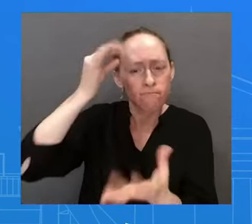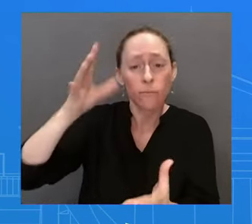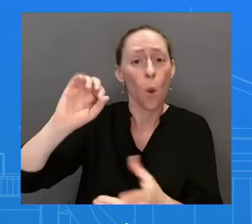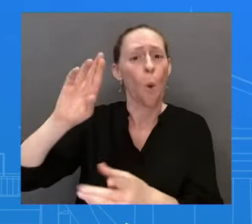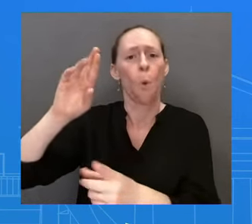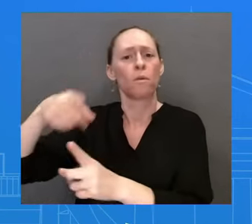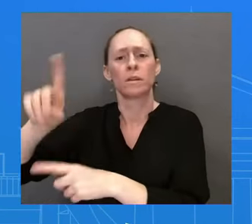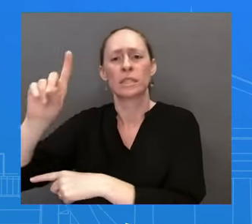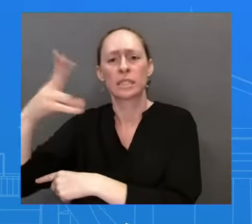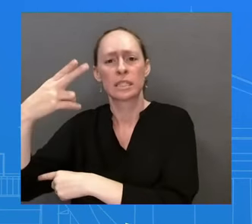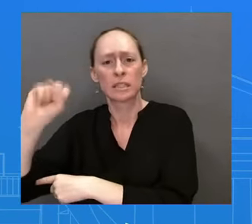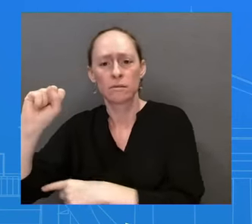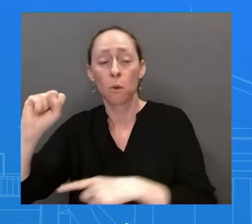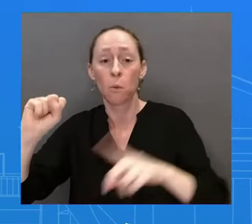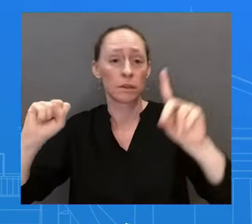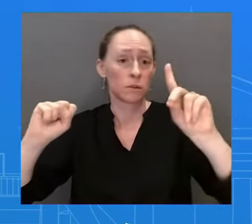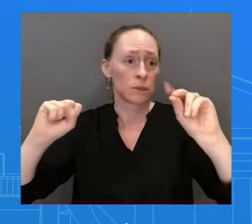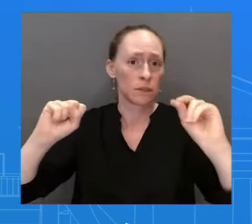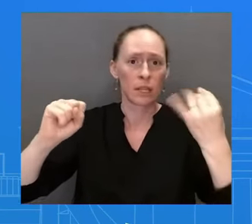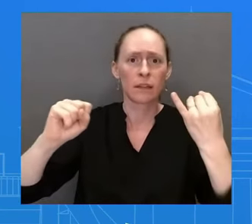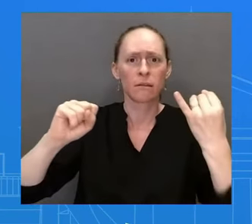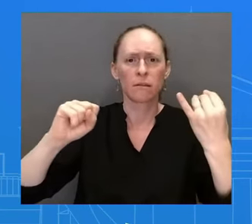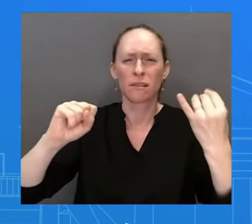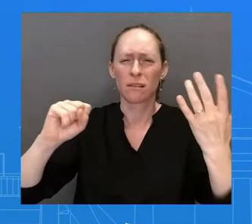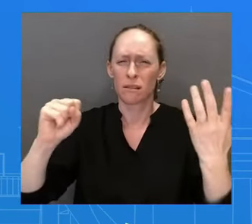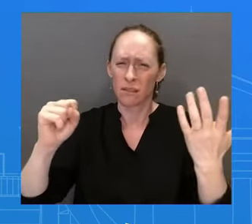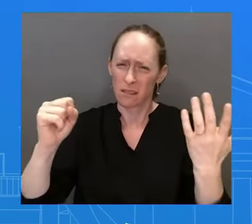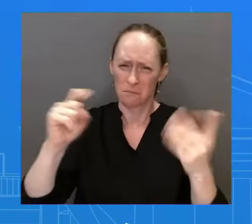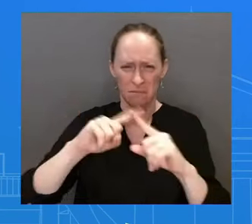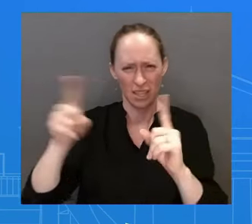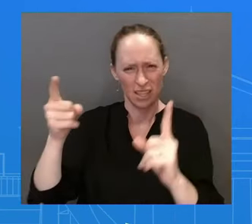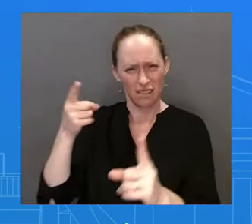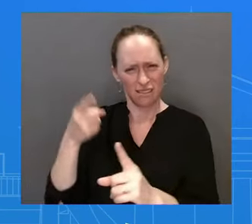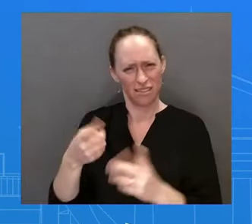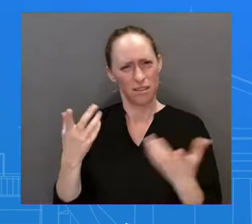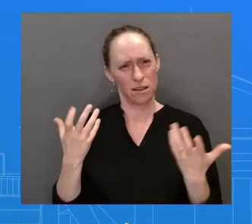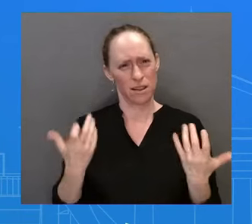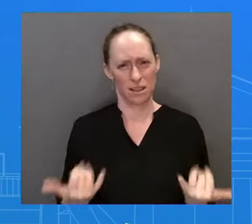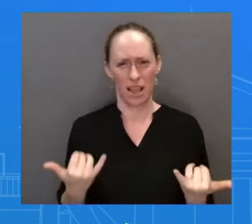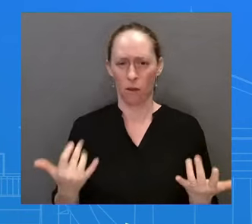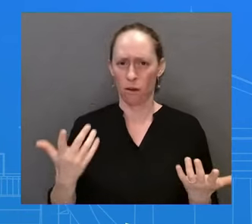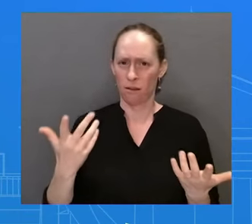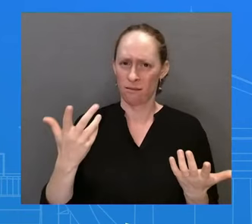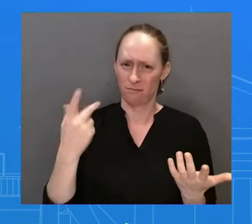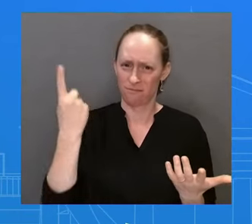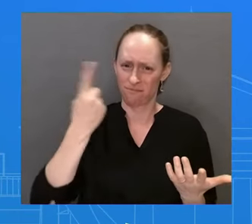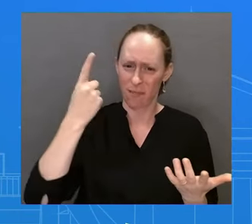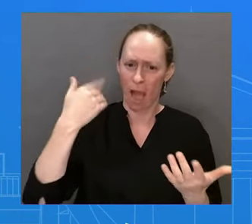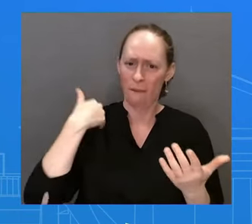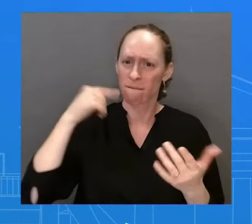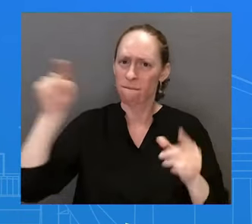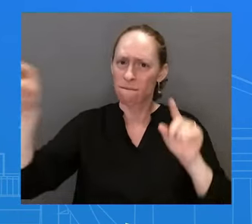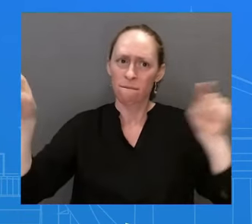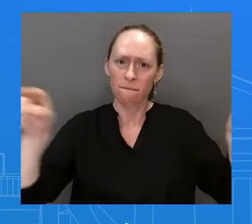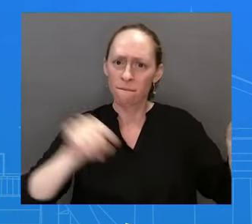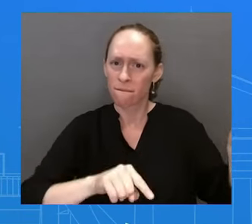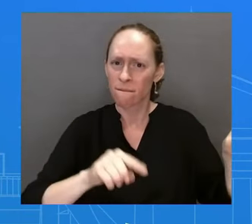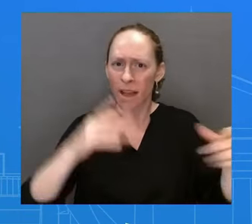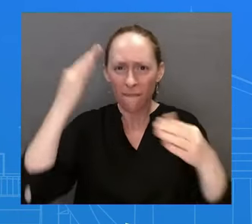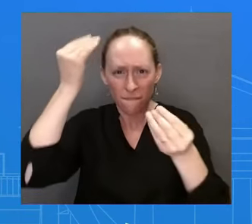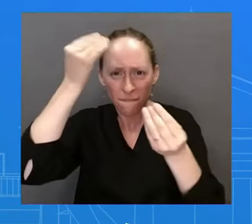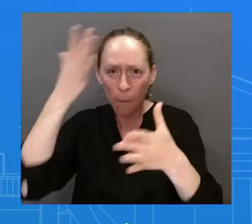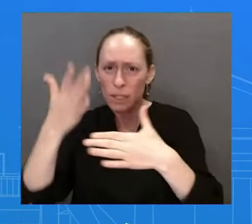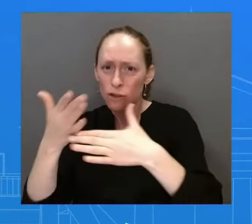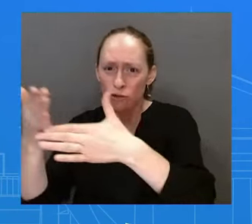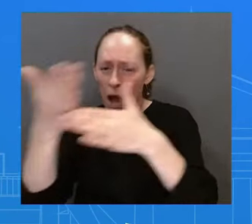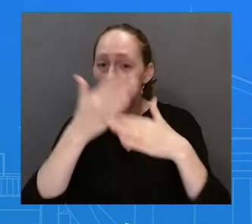interface? And my larger question is, because you're trying to not talk about it, does that make this more vulnerable to not have the oversight from the White